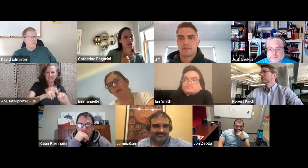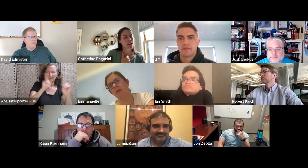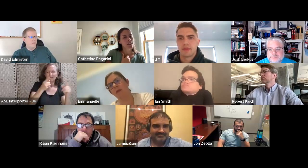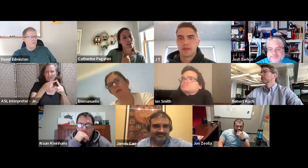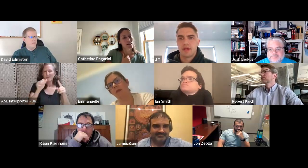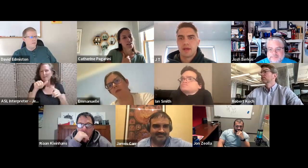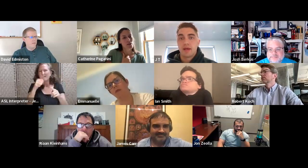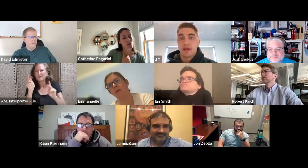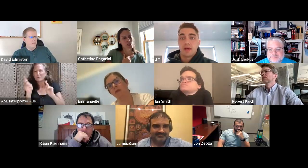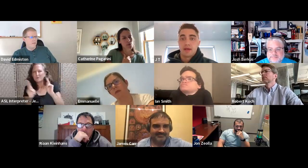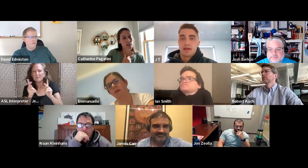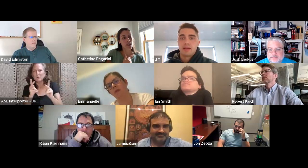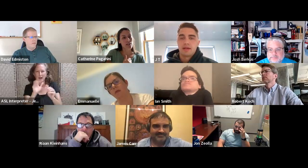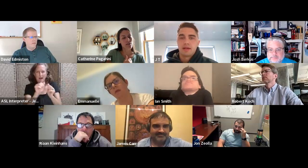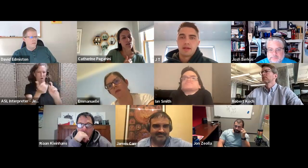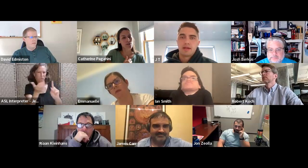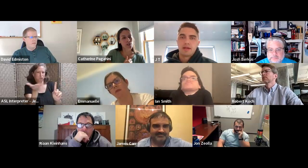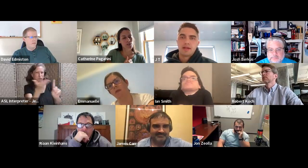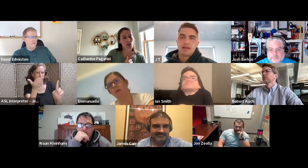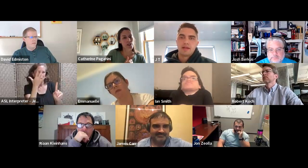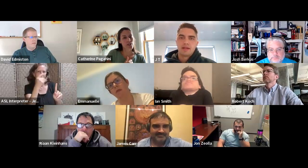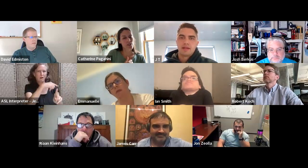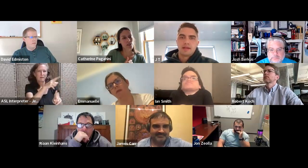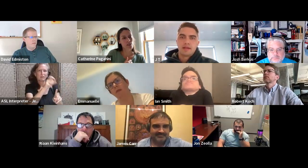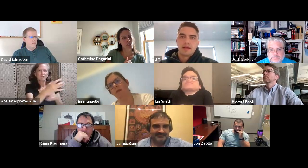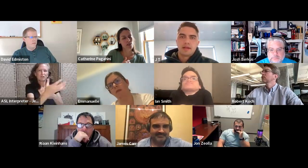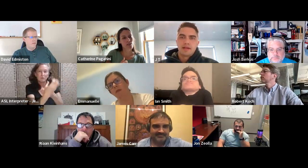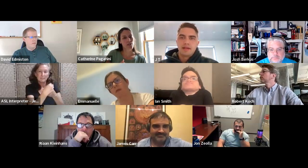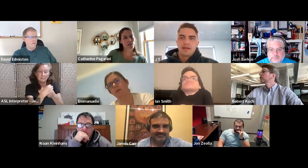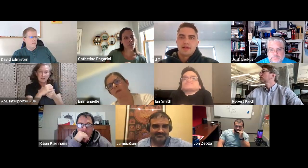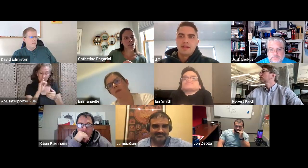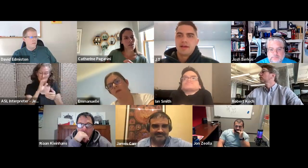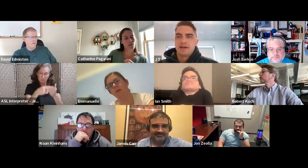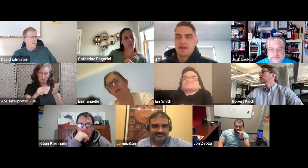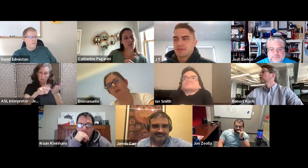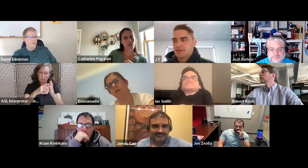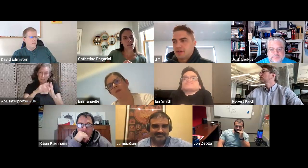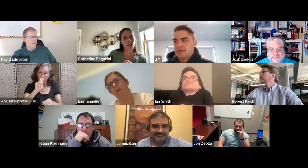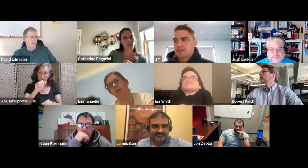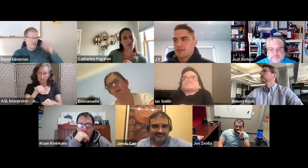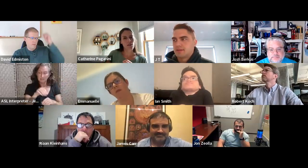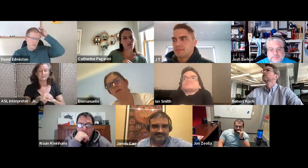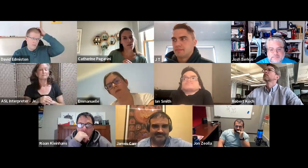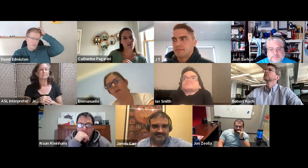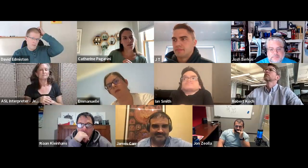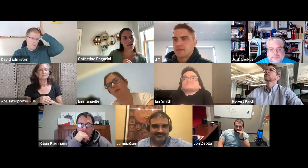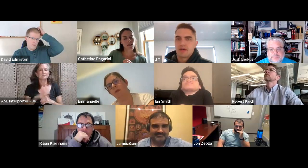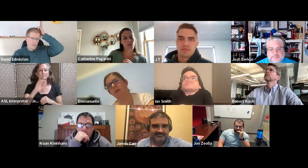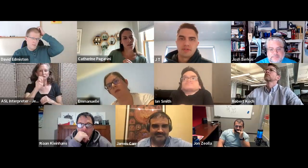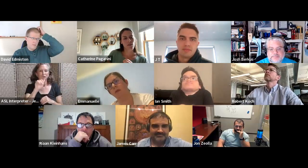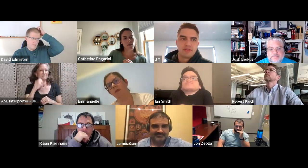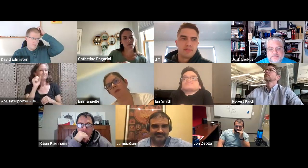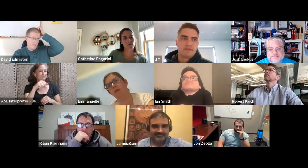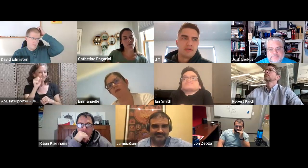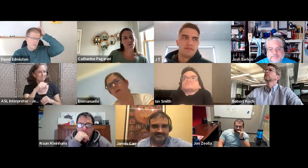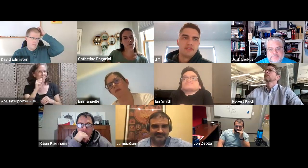should participate, right? For different audiences. Yeah, absolutely. I mean, it's something I just